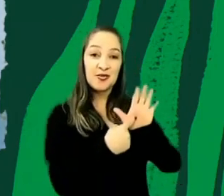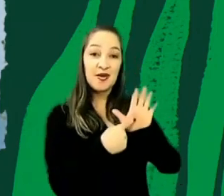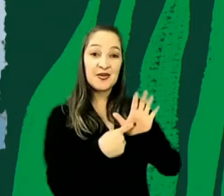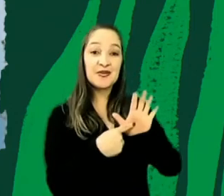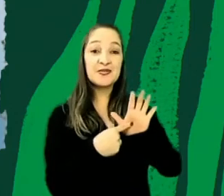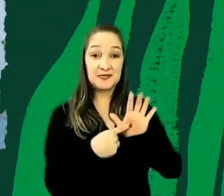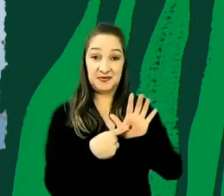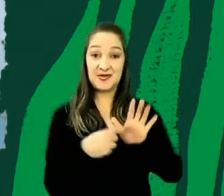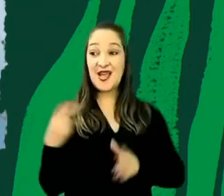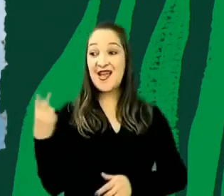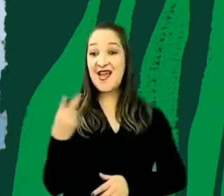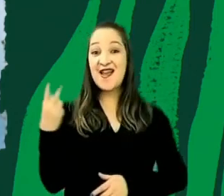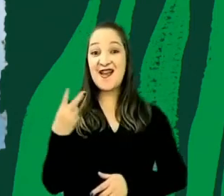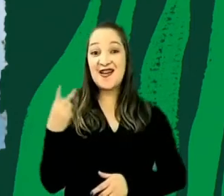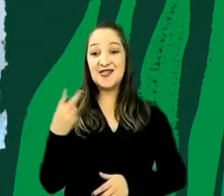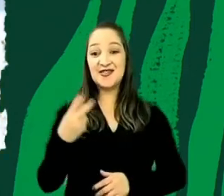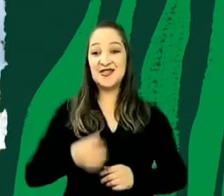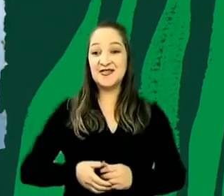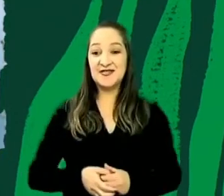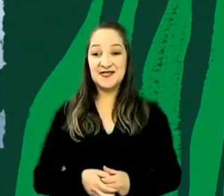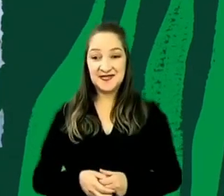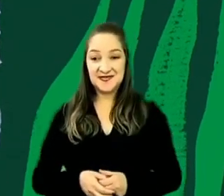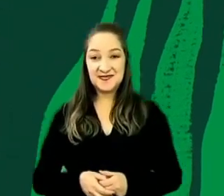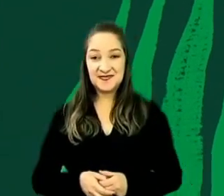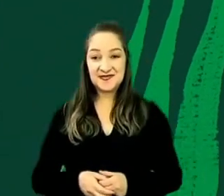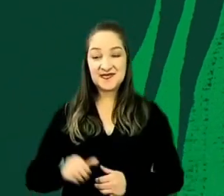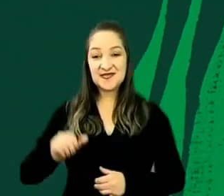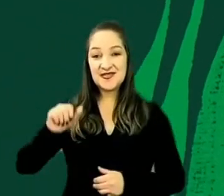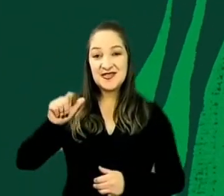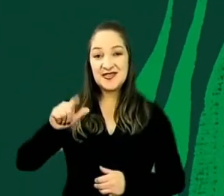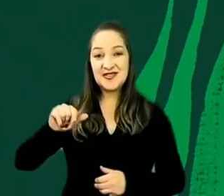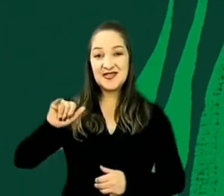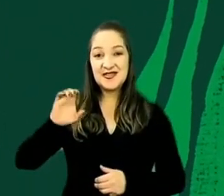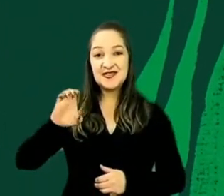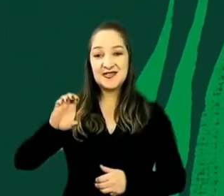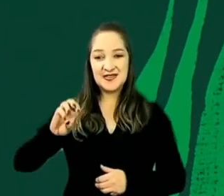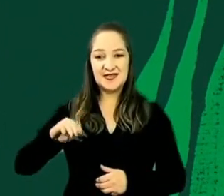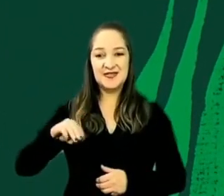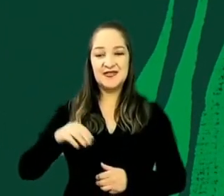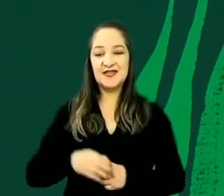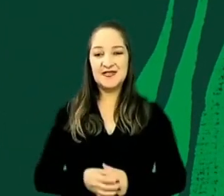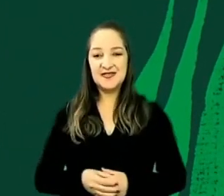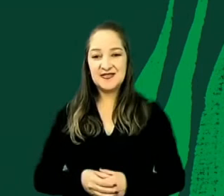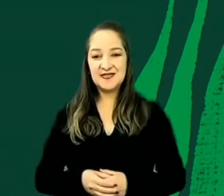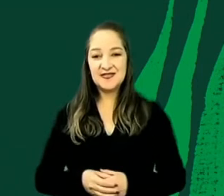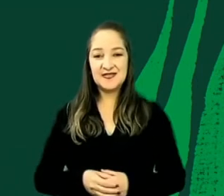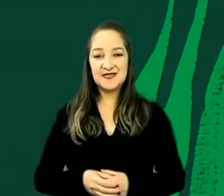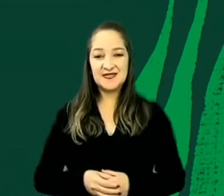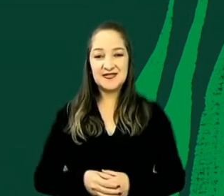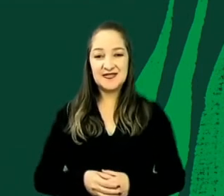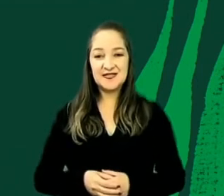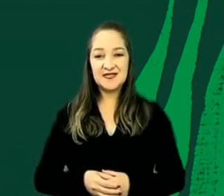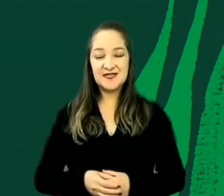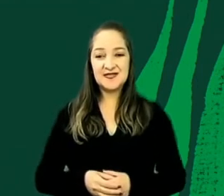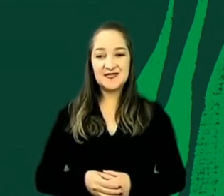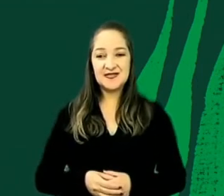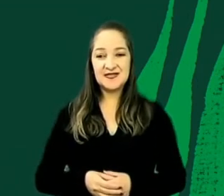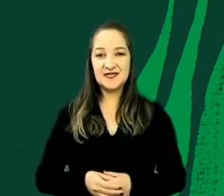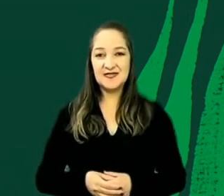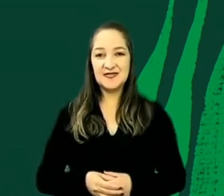I'm going to introduce the two great authors. Alice Walker is a writer with vast